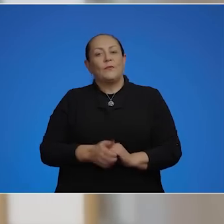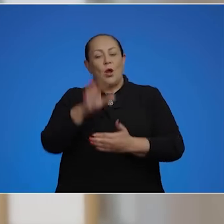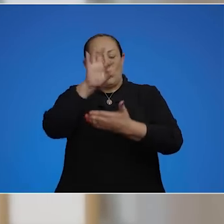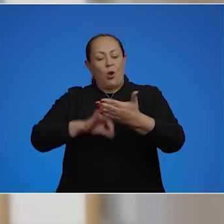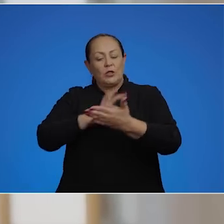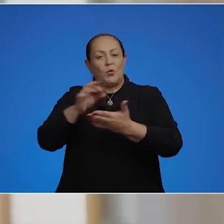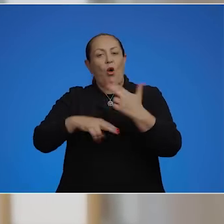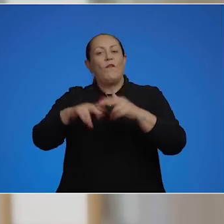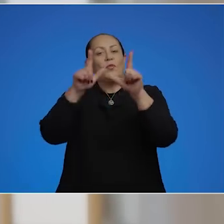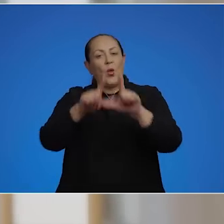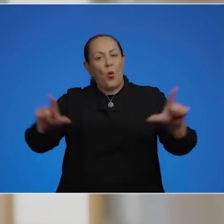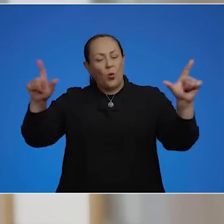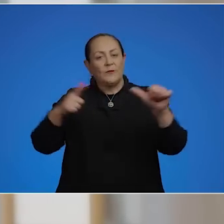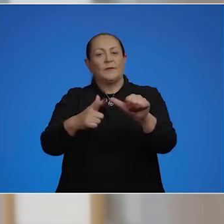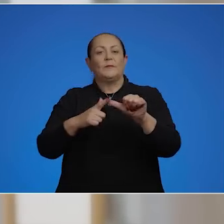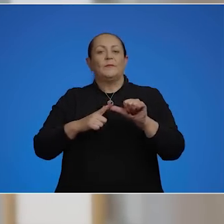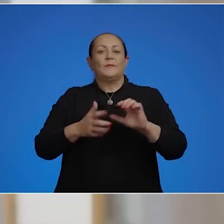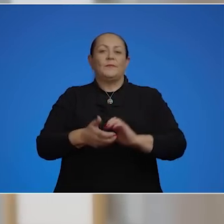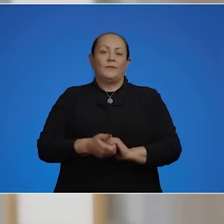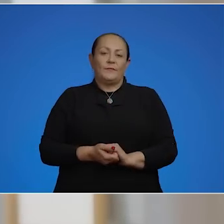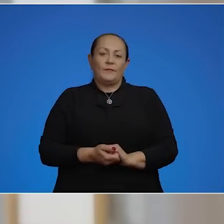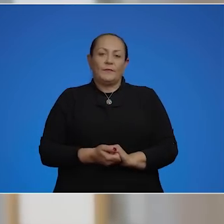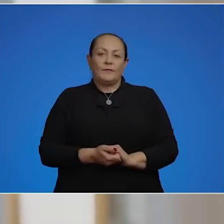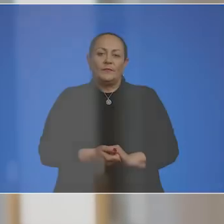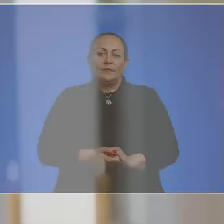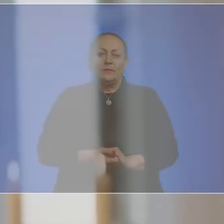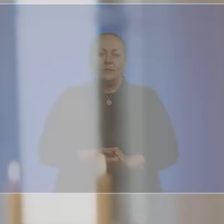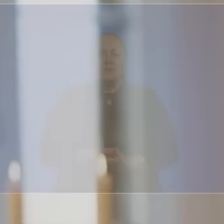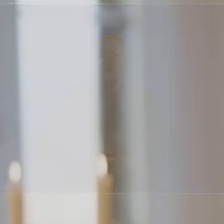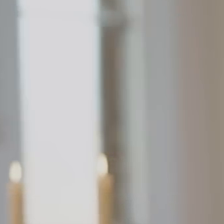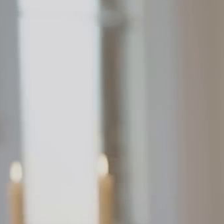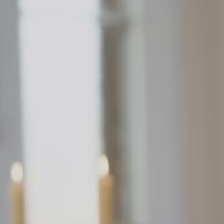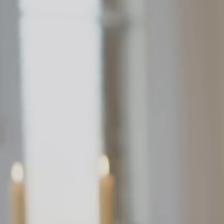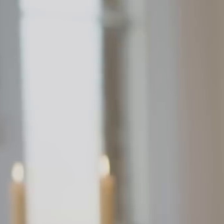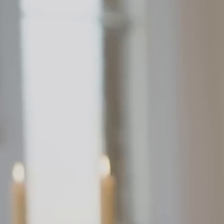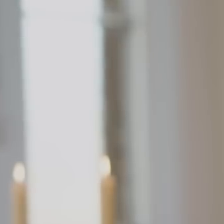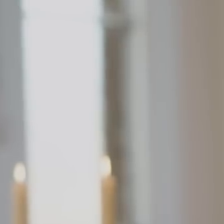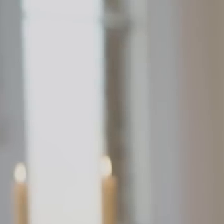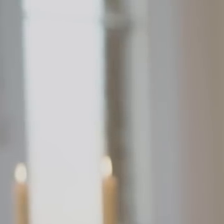The Gospel of the Lord. Praise to you, Lord Jesus Christ.